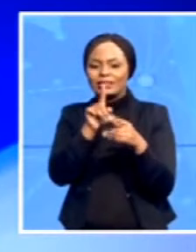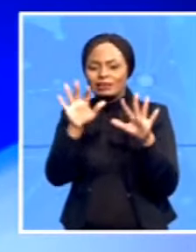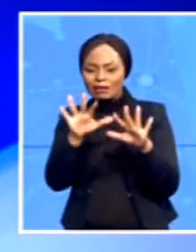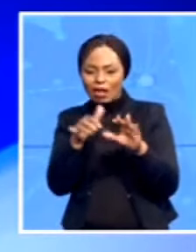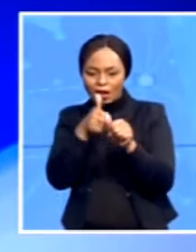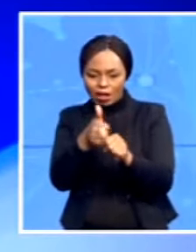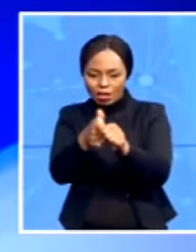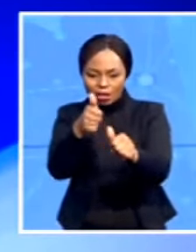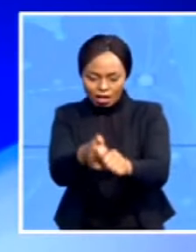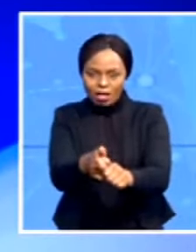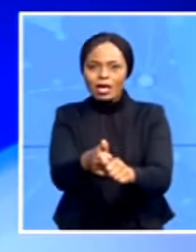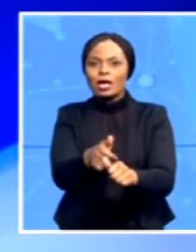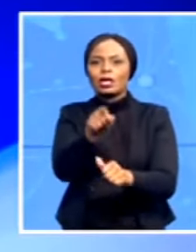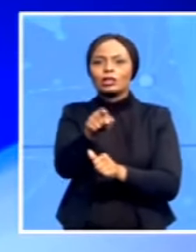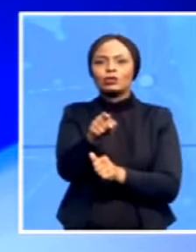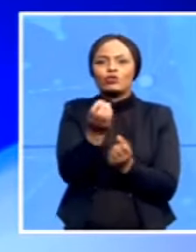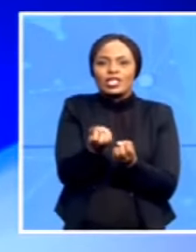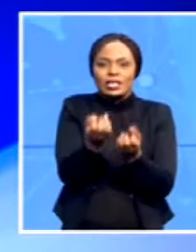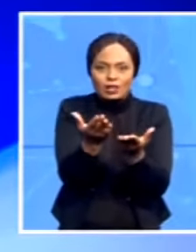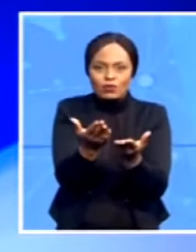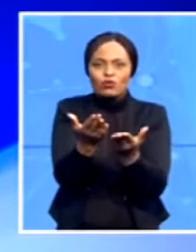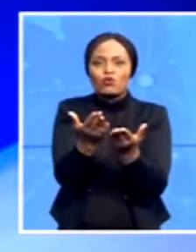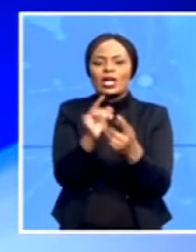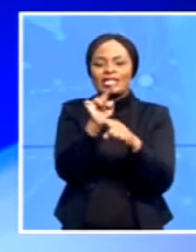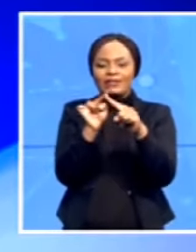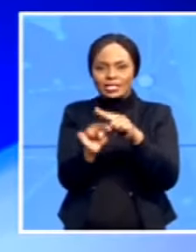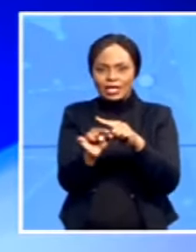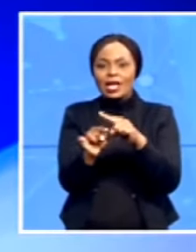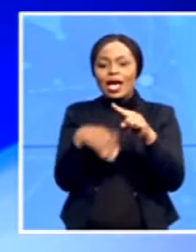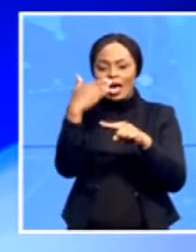a division, and on the basis of that, you allocate a